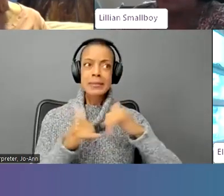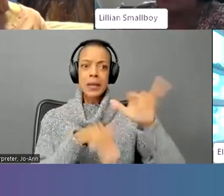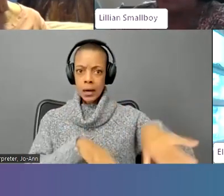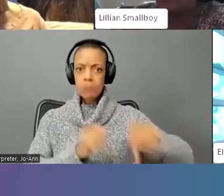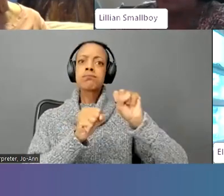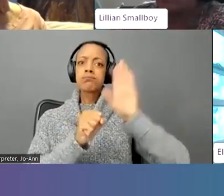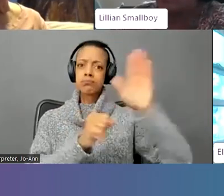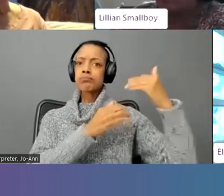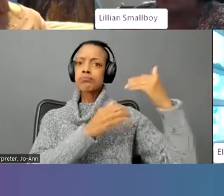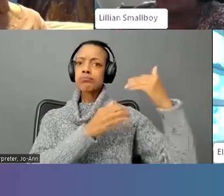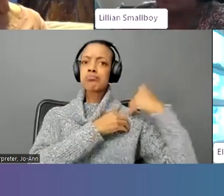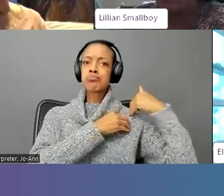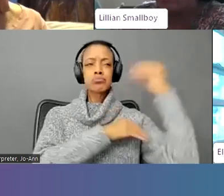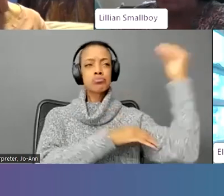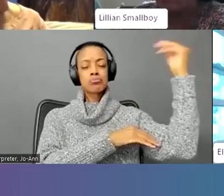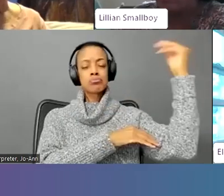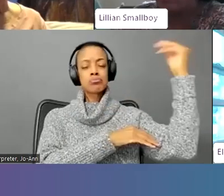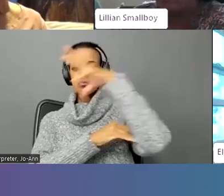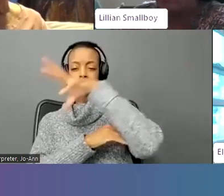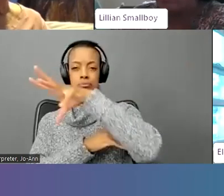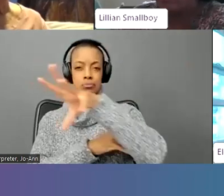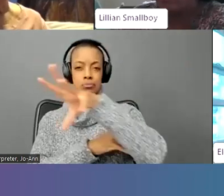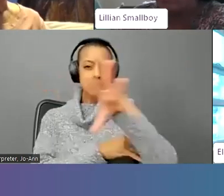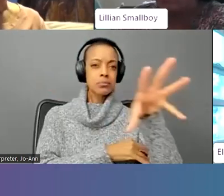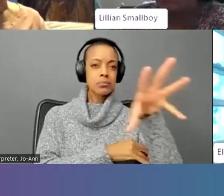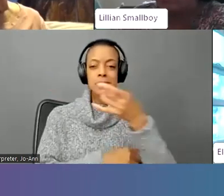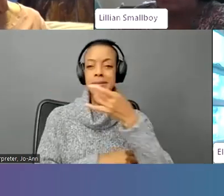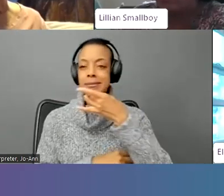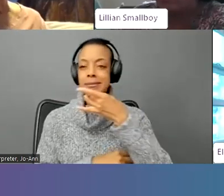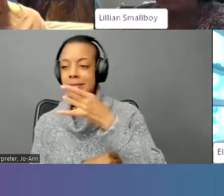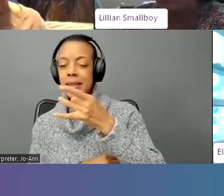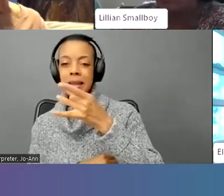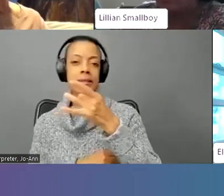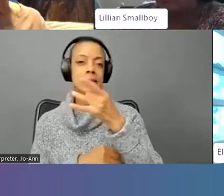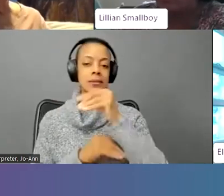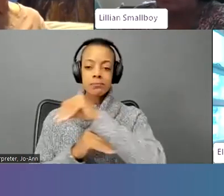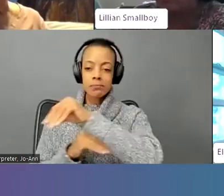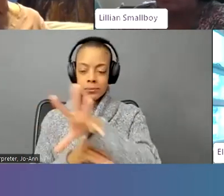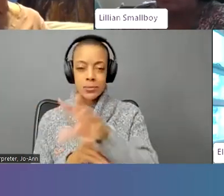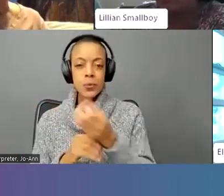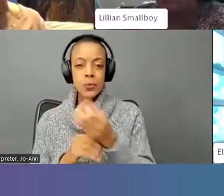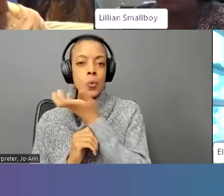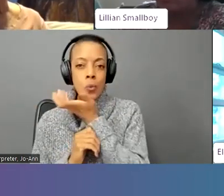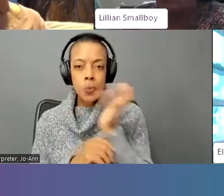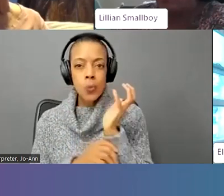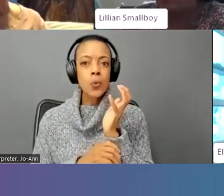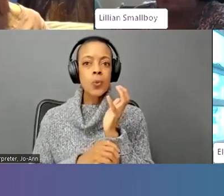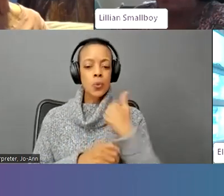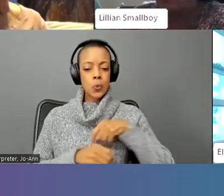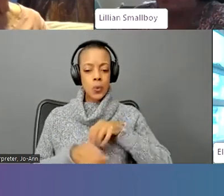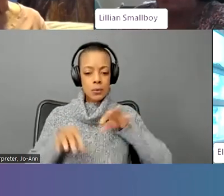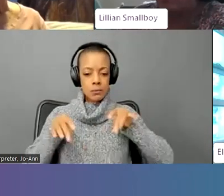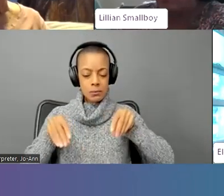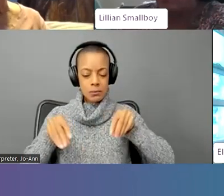know, to bring forth that light and that warmth so that we can plant and we can again help our families to